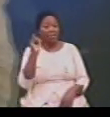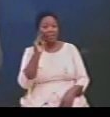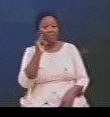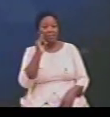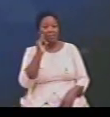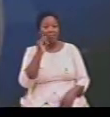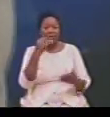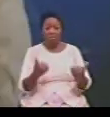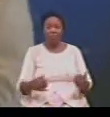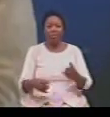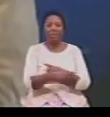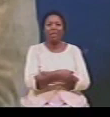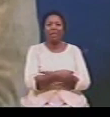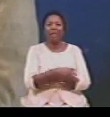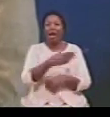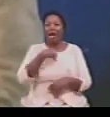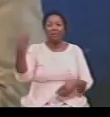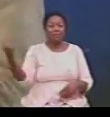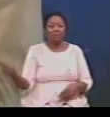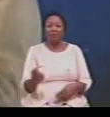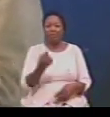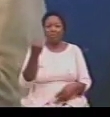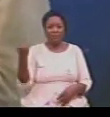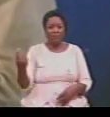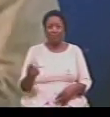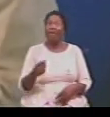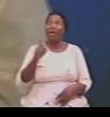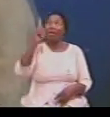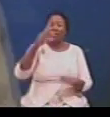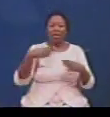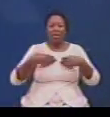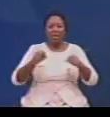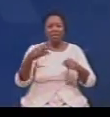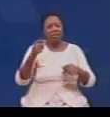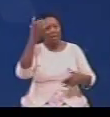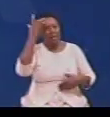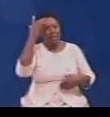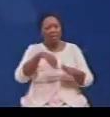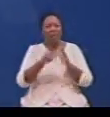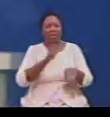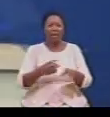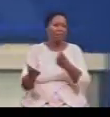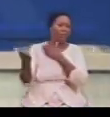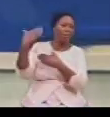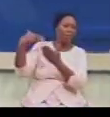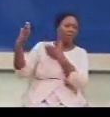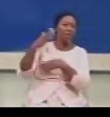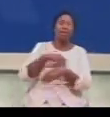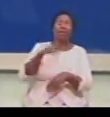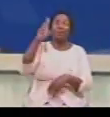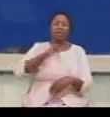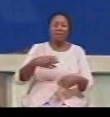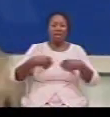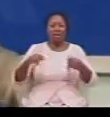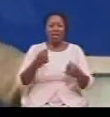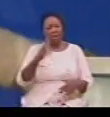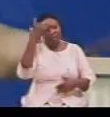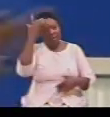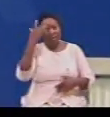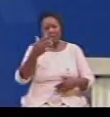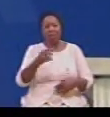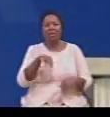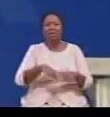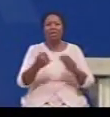yesterday, today, and forever. He healed the sick in the past. He's healing the sick in